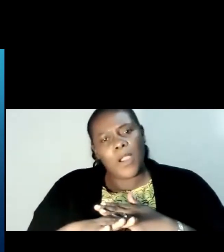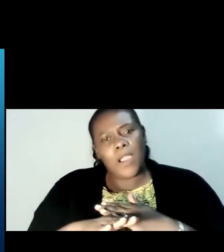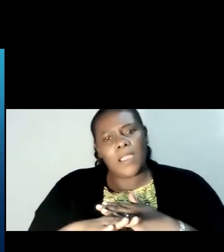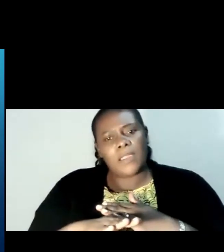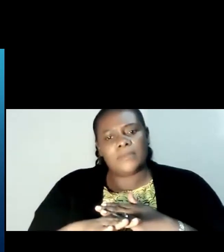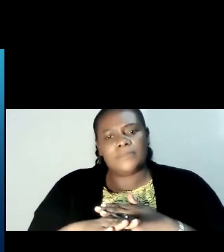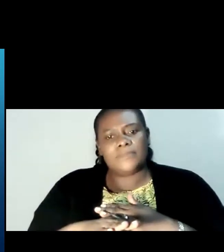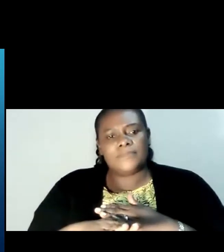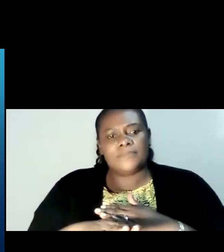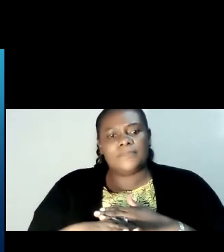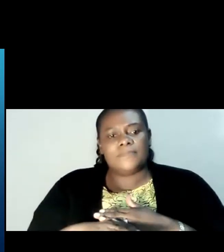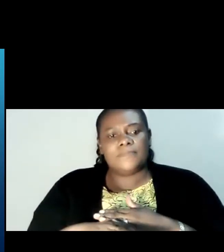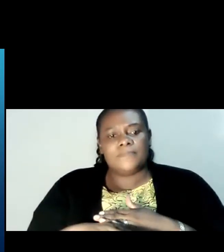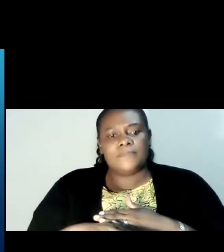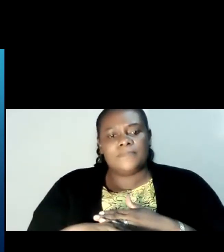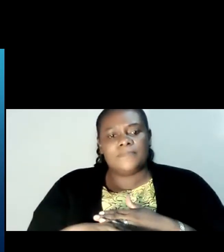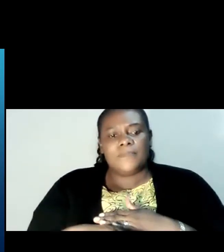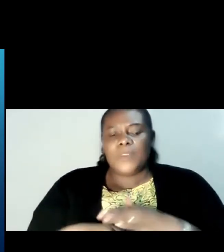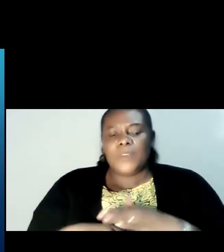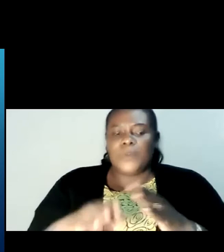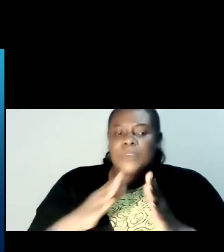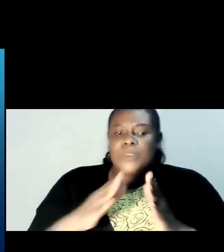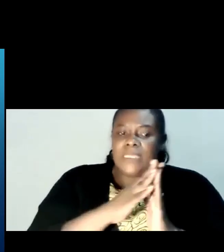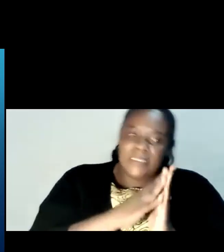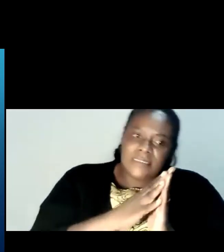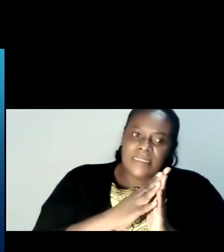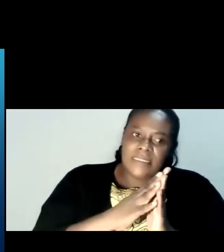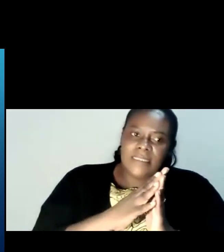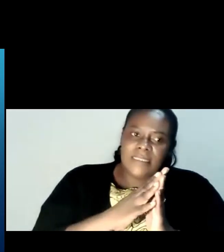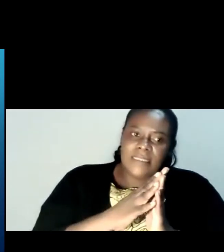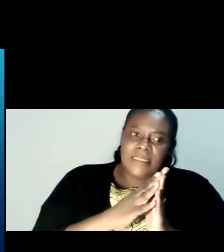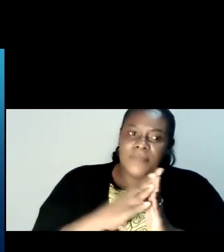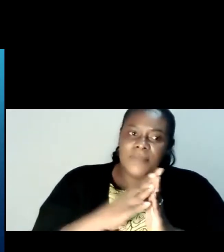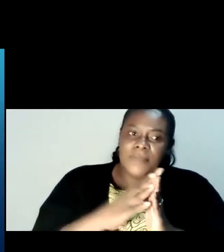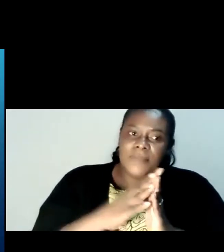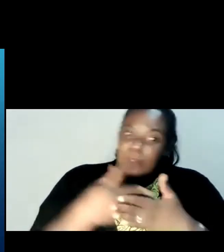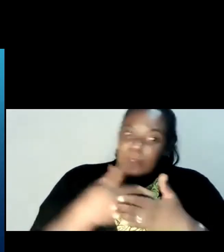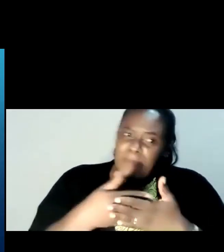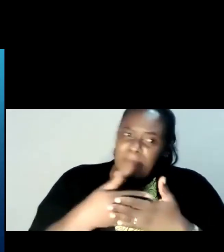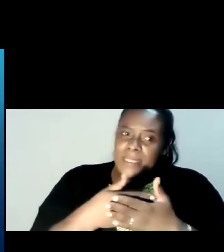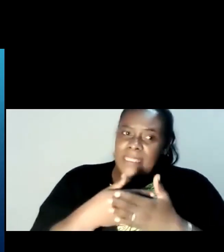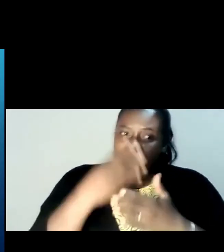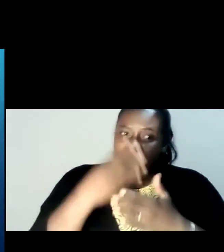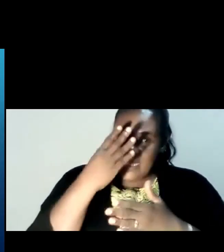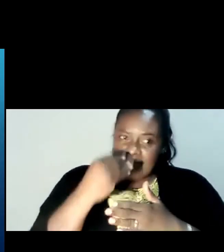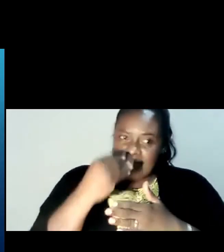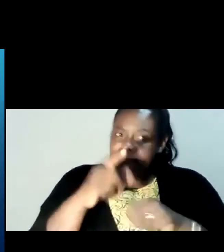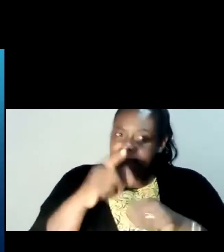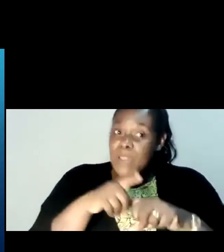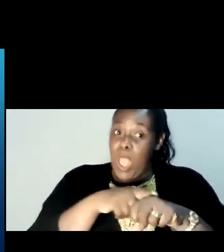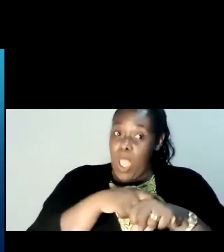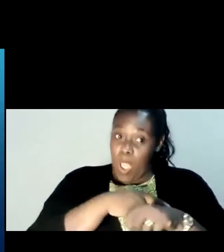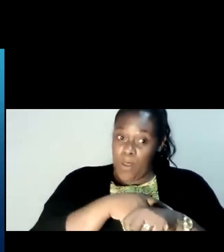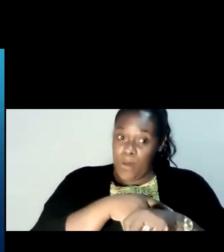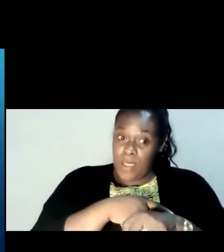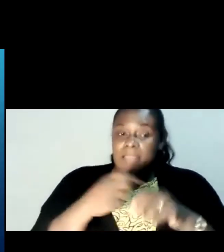to sometimes 20 hours a day. Newborns sleep very long, and basically they only wake up to feed.